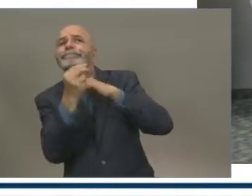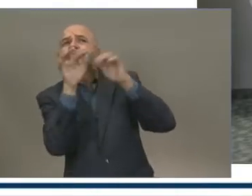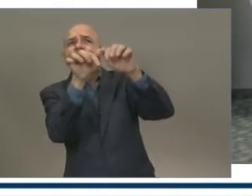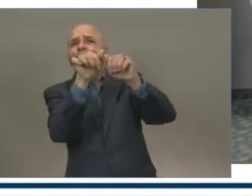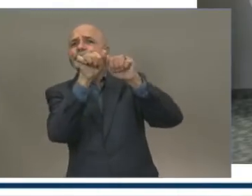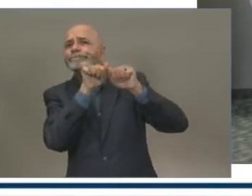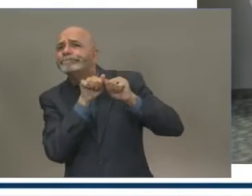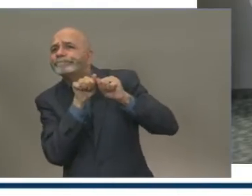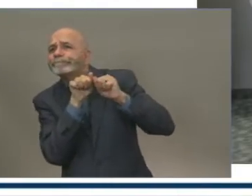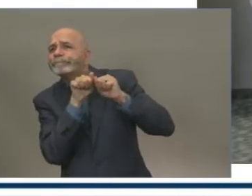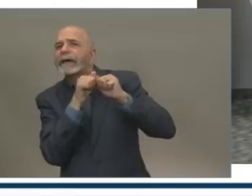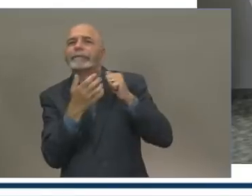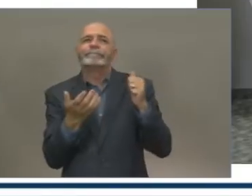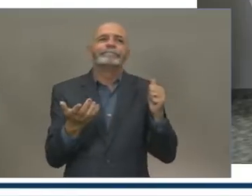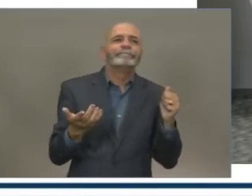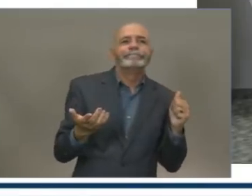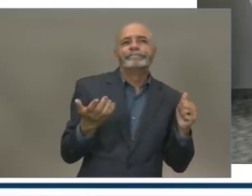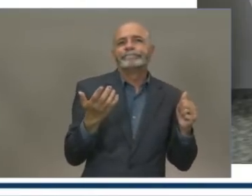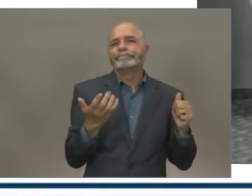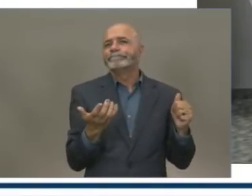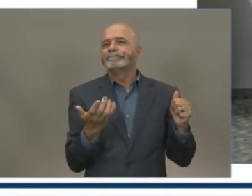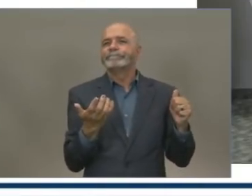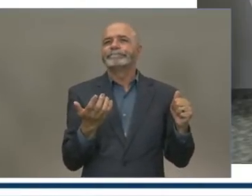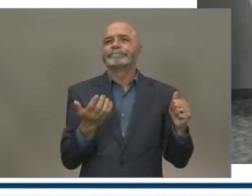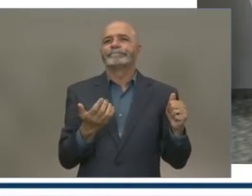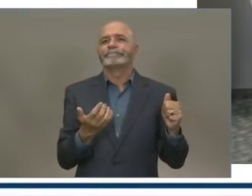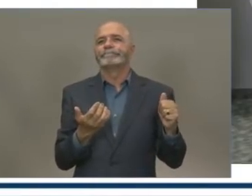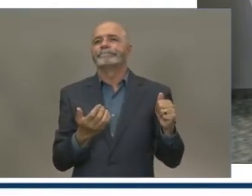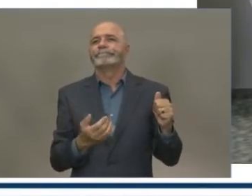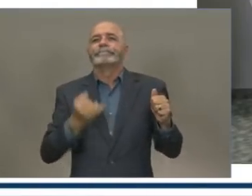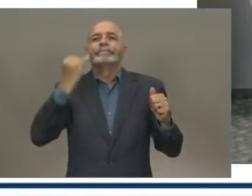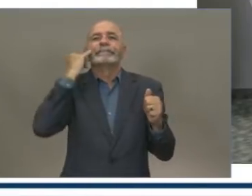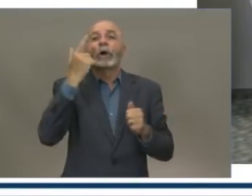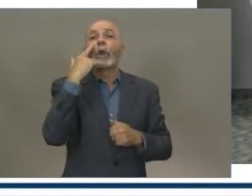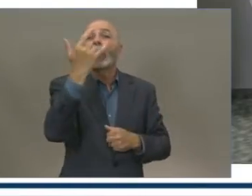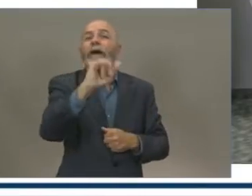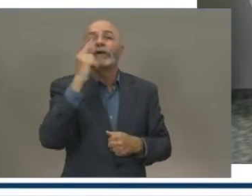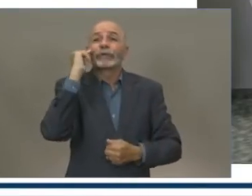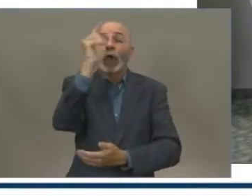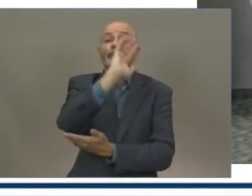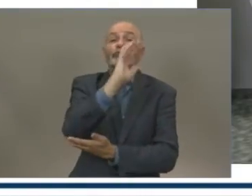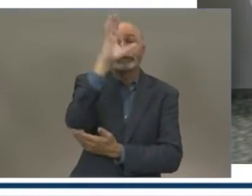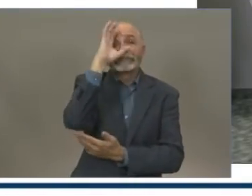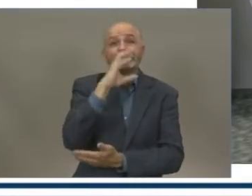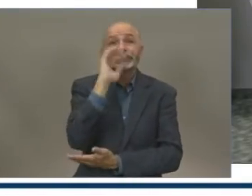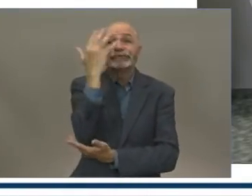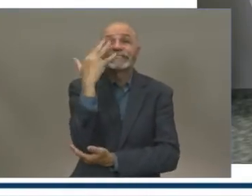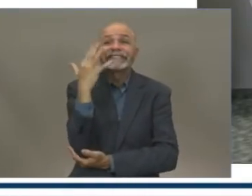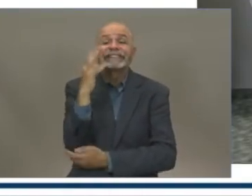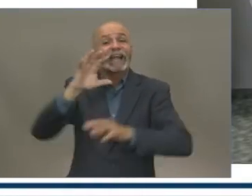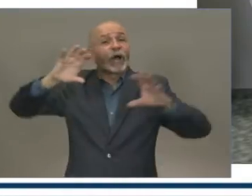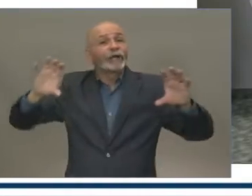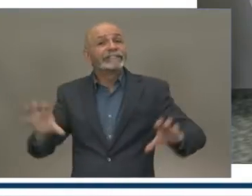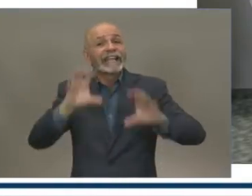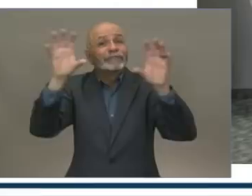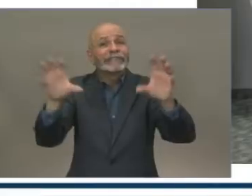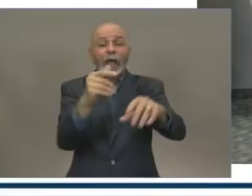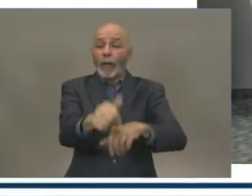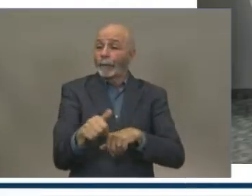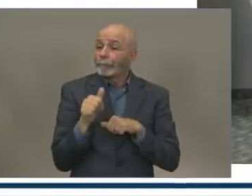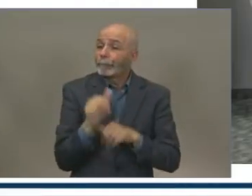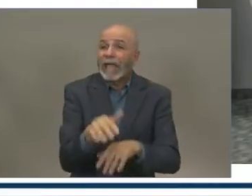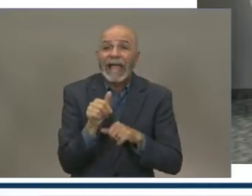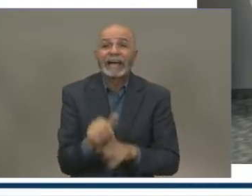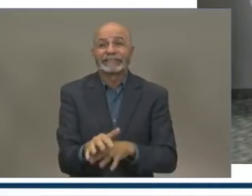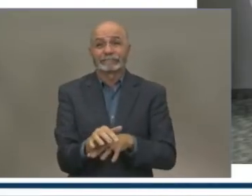holidays, such as community parades and tree lightings, look like in Nova Scotia this holiday season? So